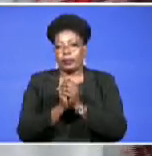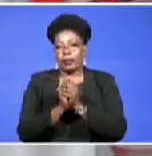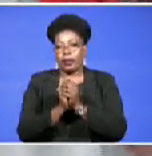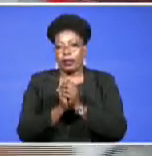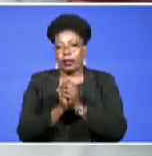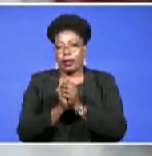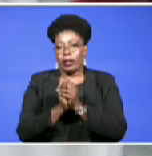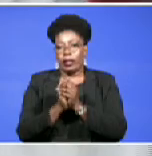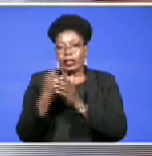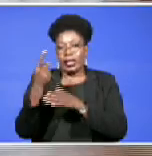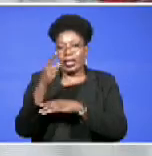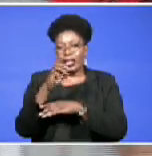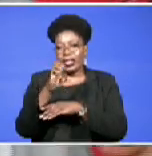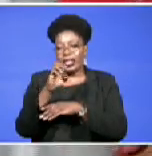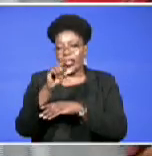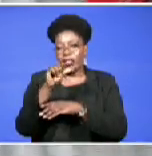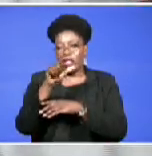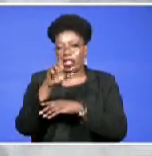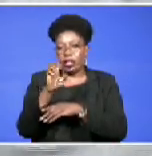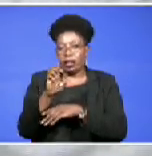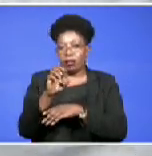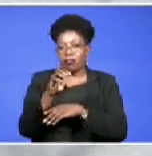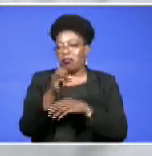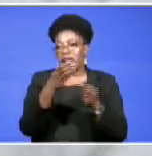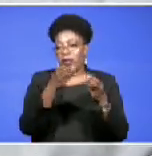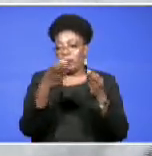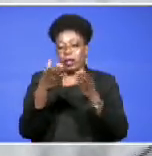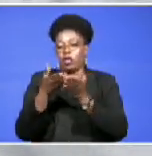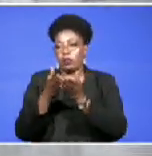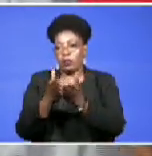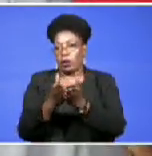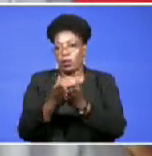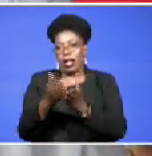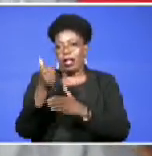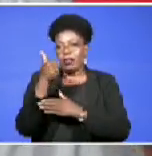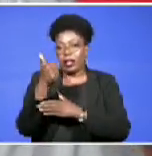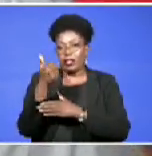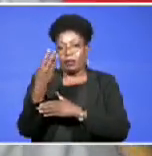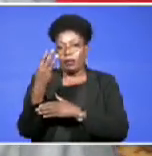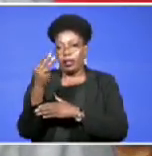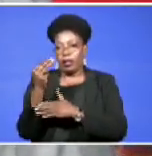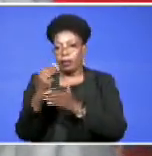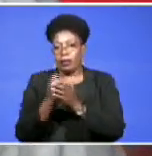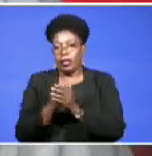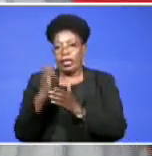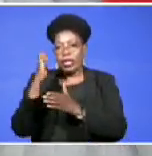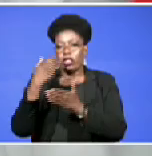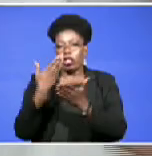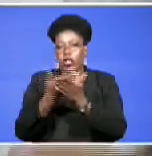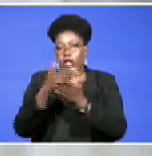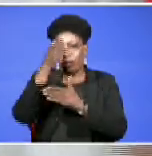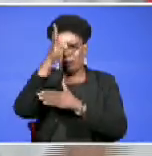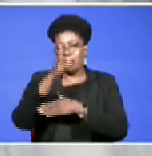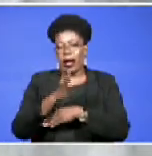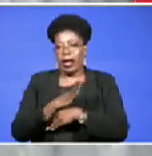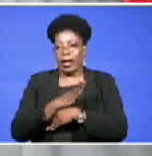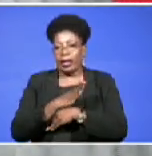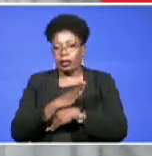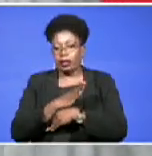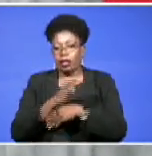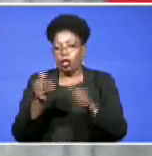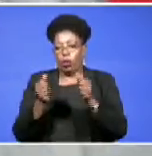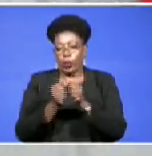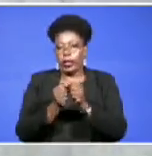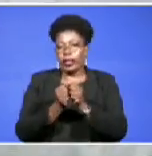Bailey Legal, Bull Riley, all those. So we got to give thumbs up to Mark Knowles. He's a good man. Because you know, with these